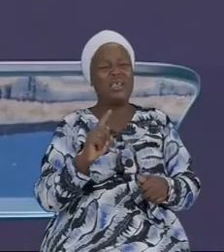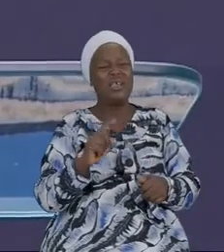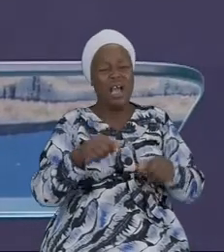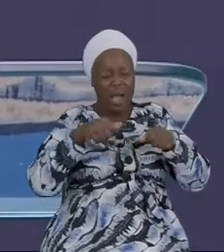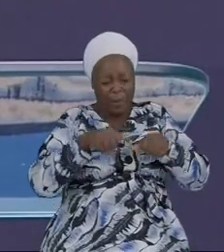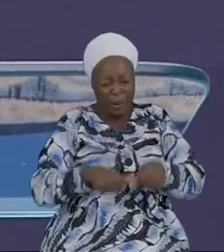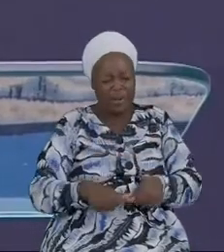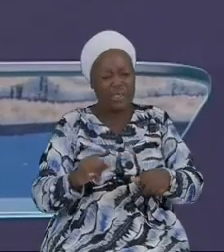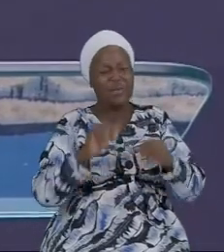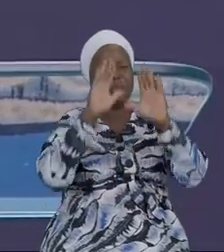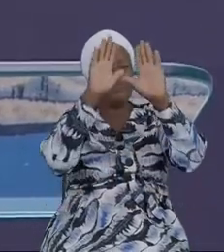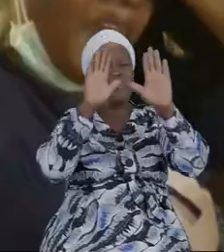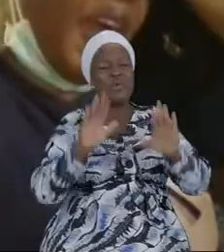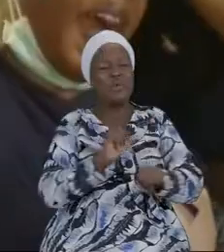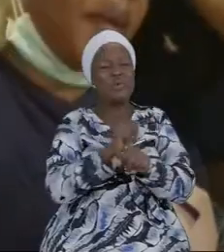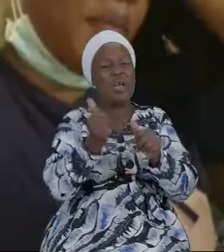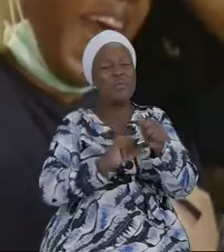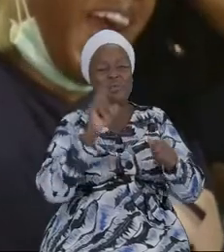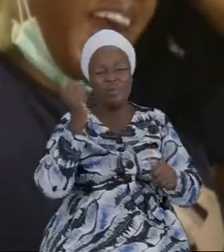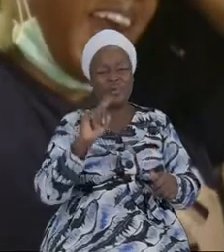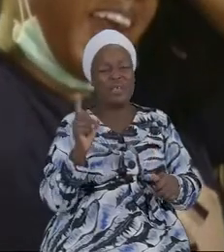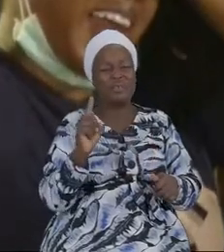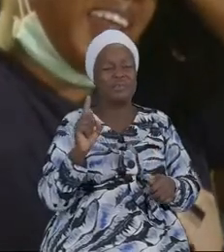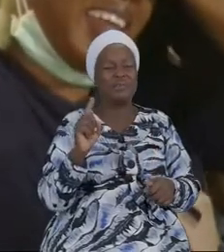Abounding miracle everywhere.